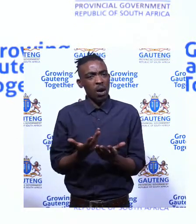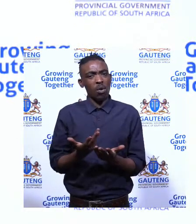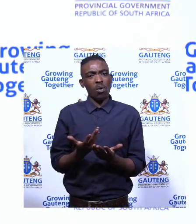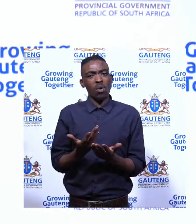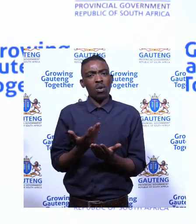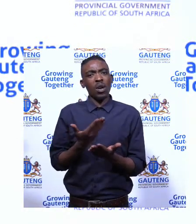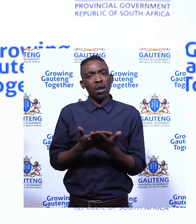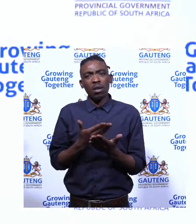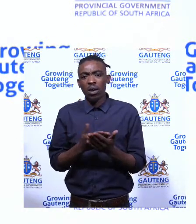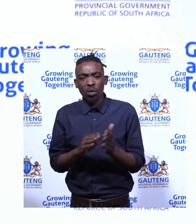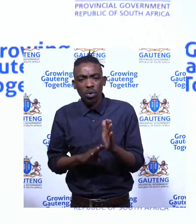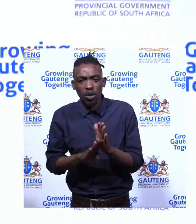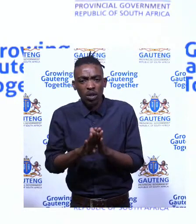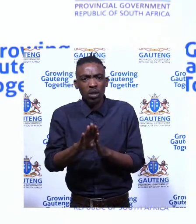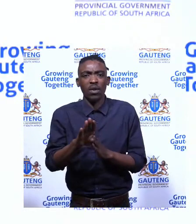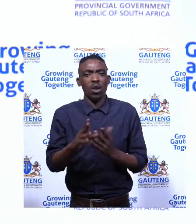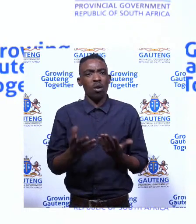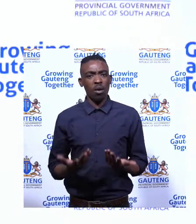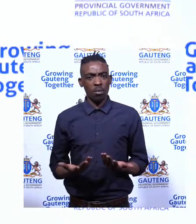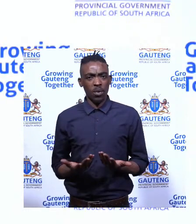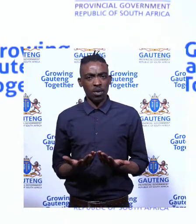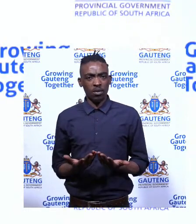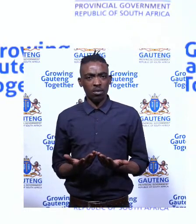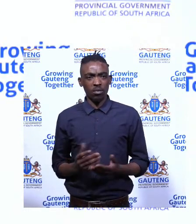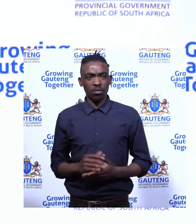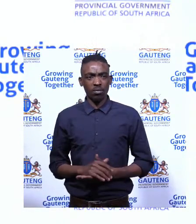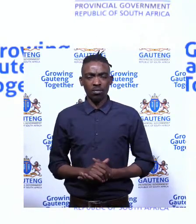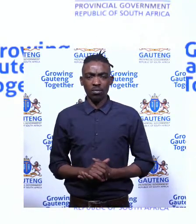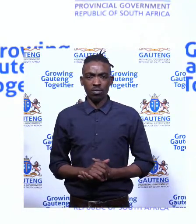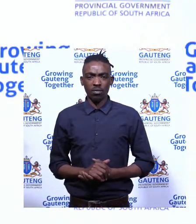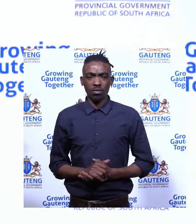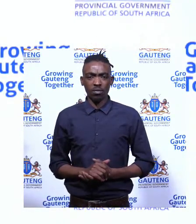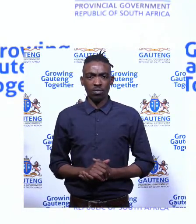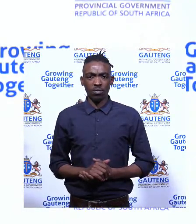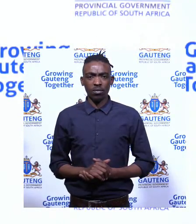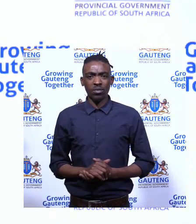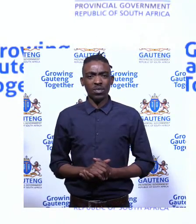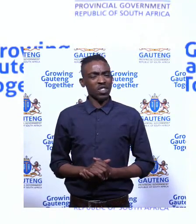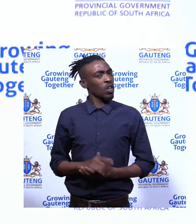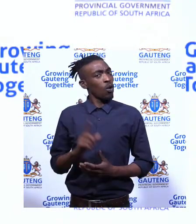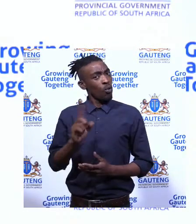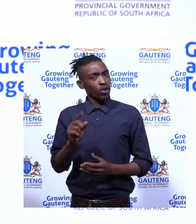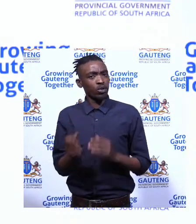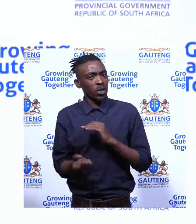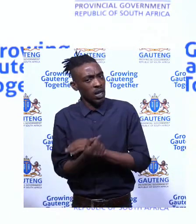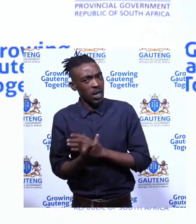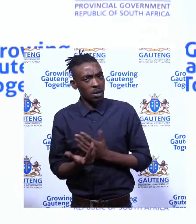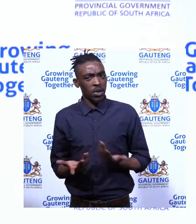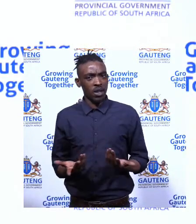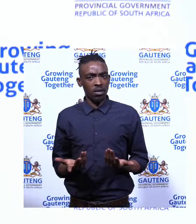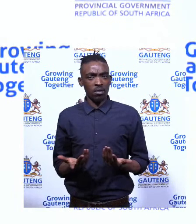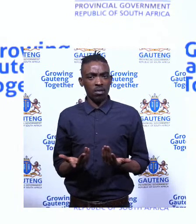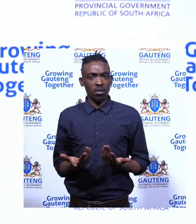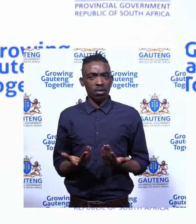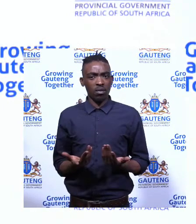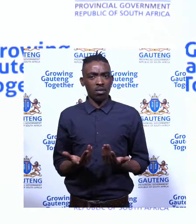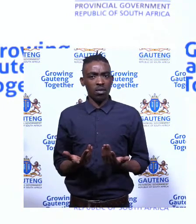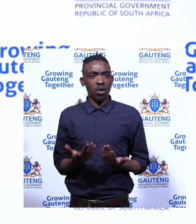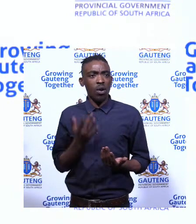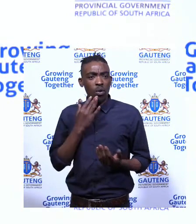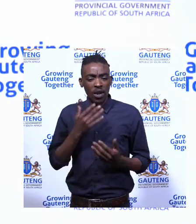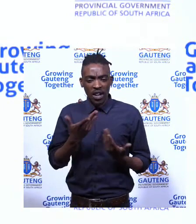me, these are my wishes on what is what should happen on my end-of-life